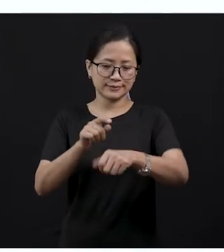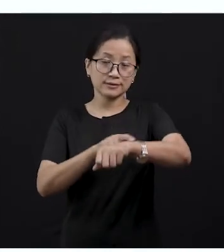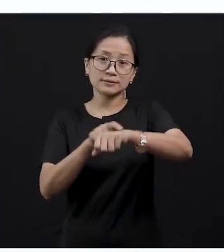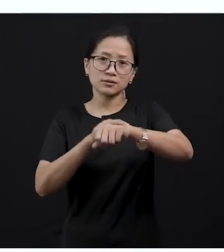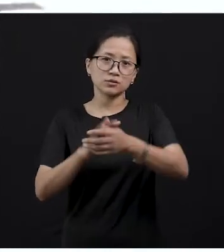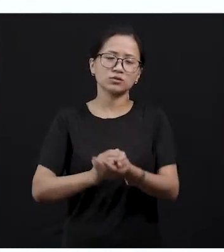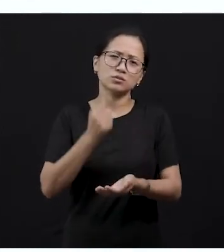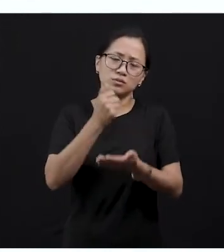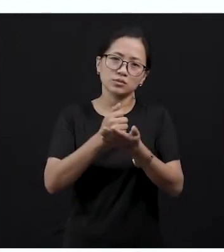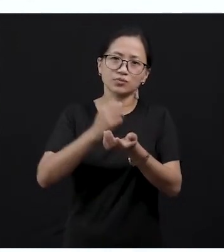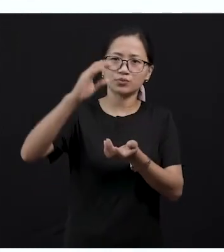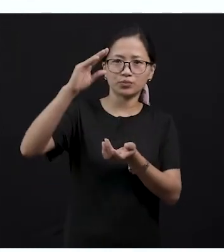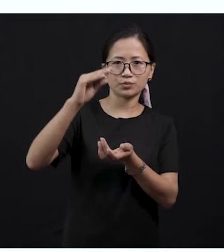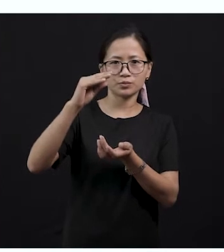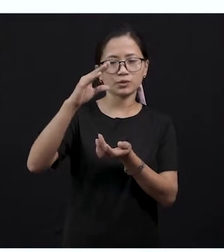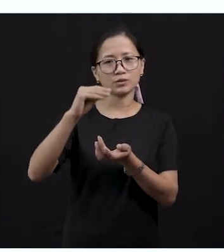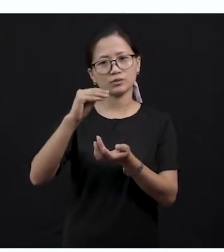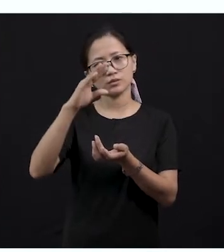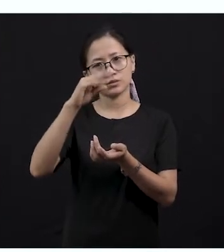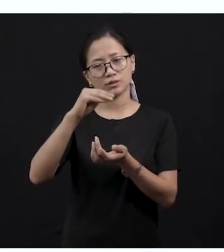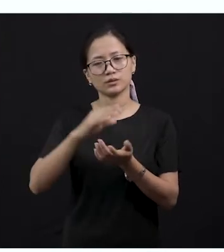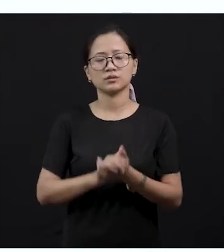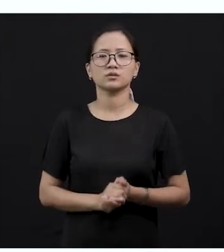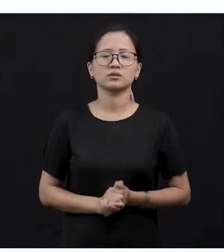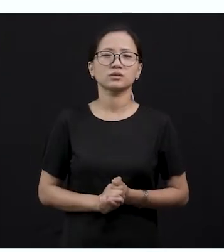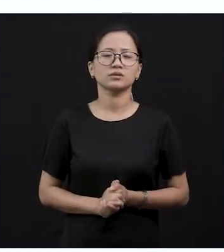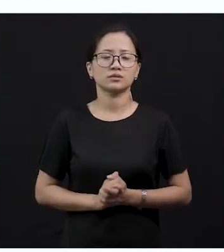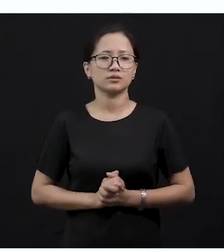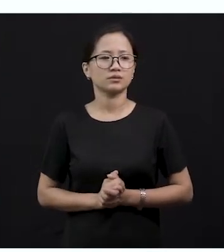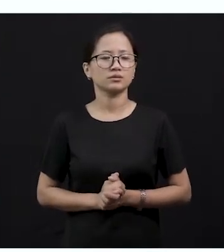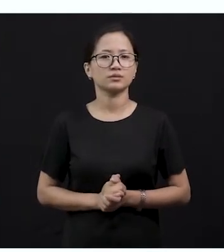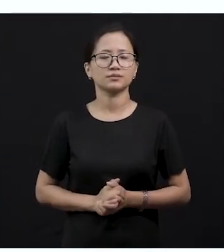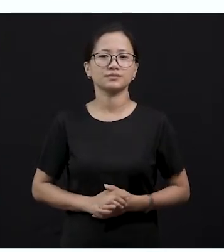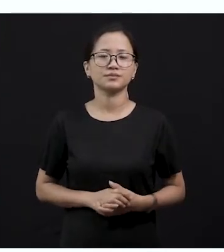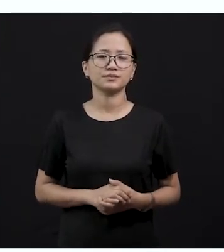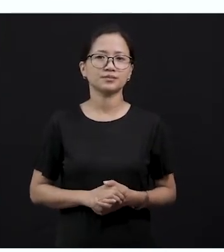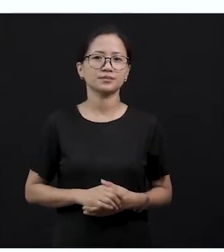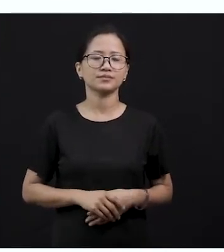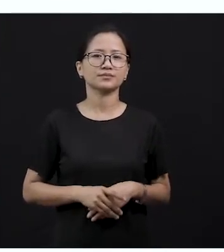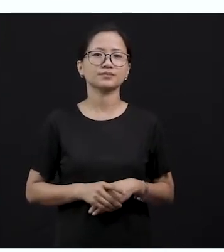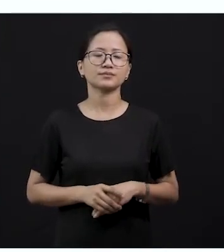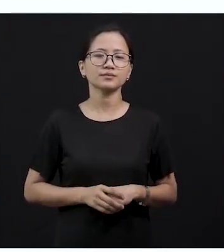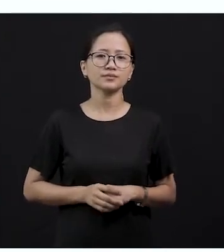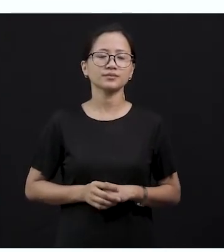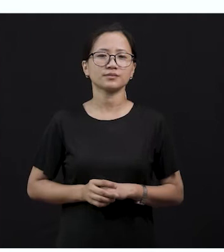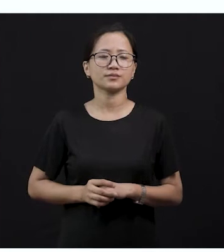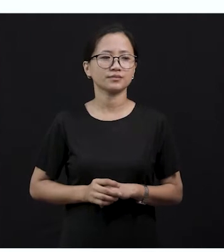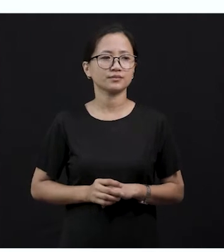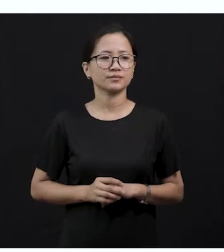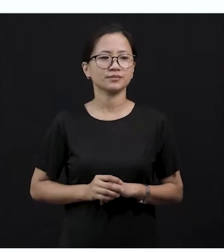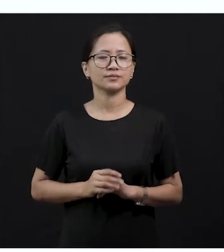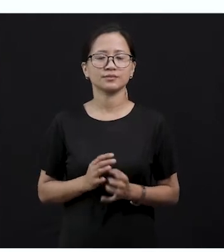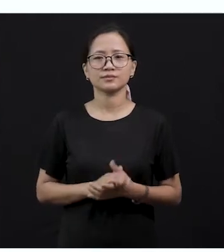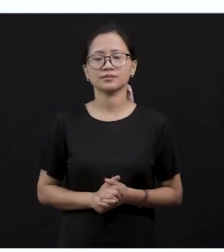It dies because it is dry. Now, as long as it is wet, they breathe through their skin. So